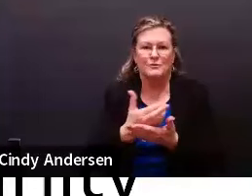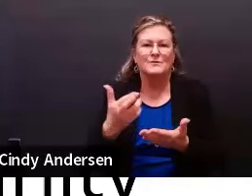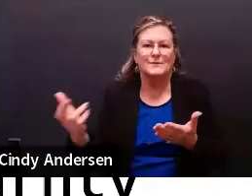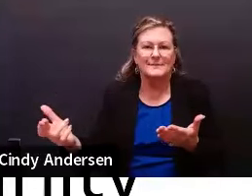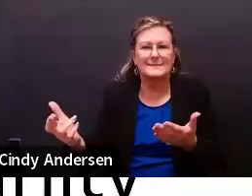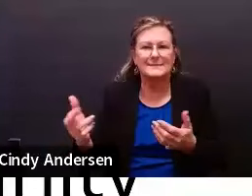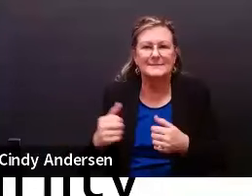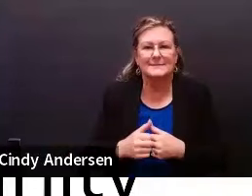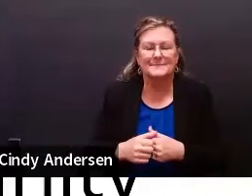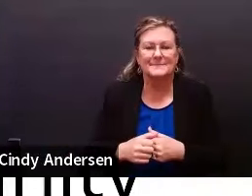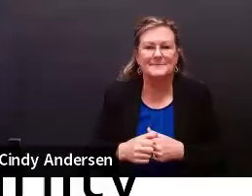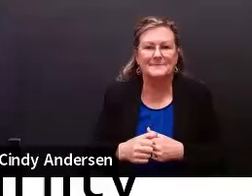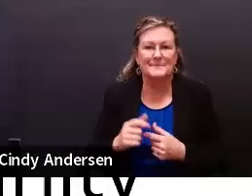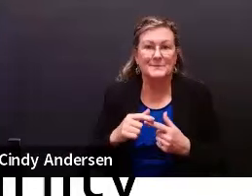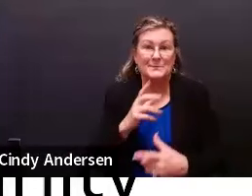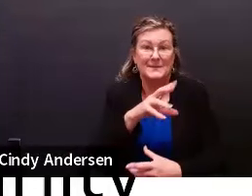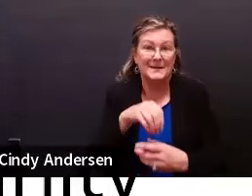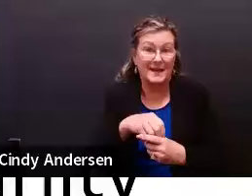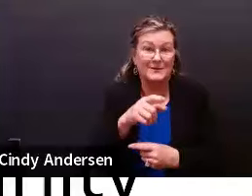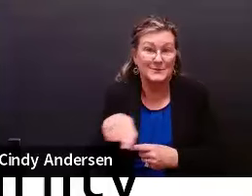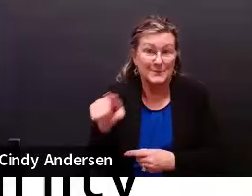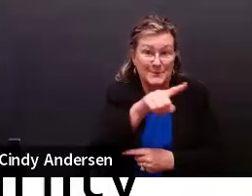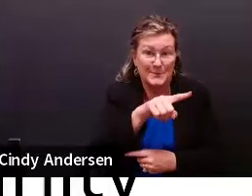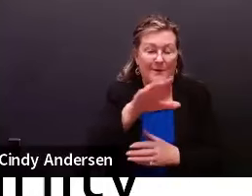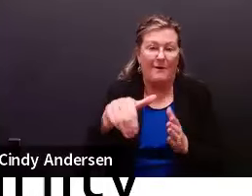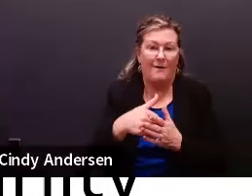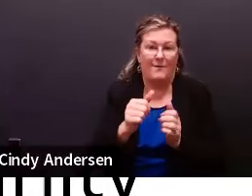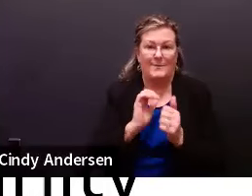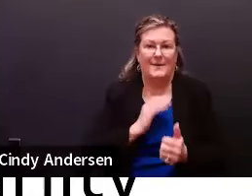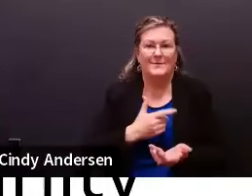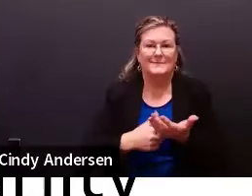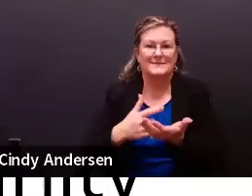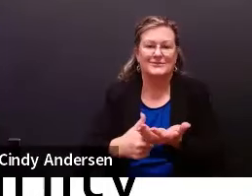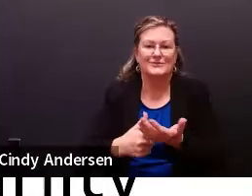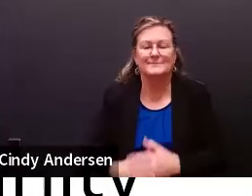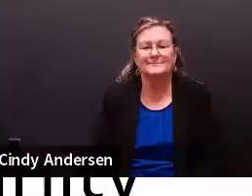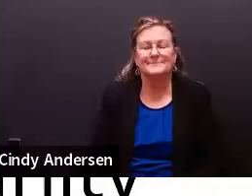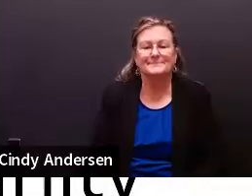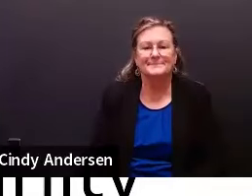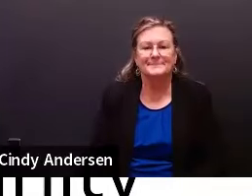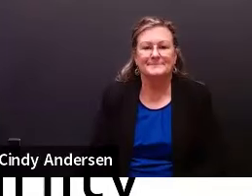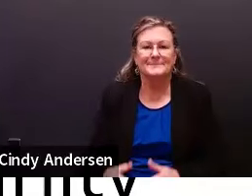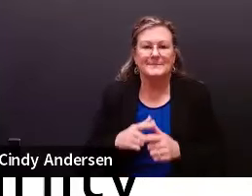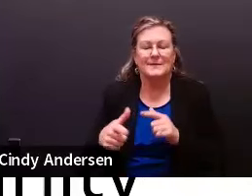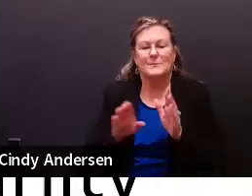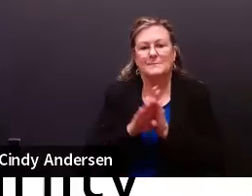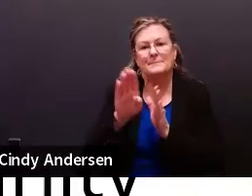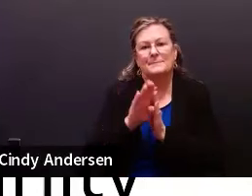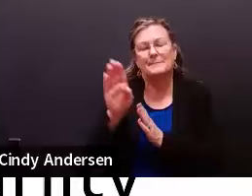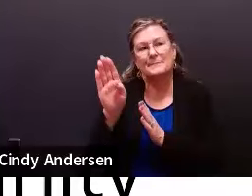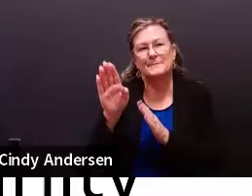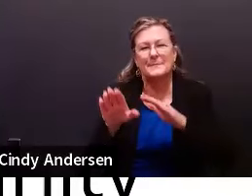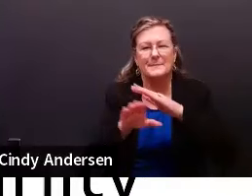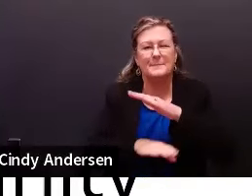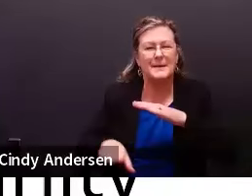resources to engage you all in our discussion and coming up with, sort of the